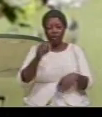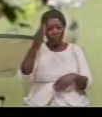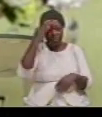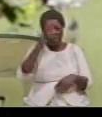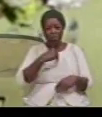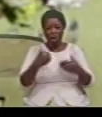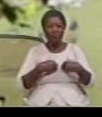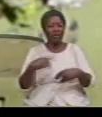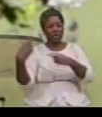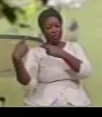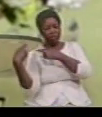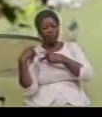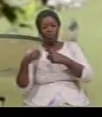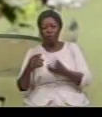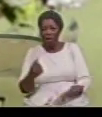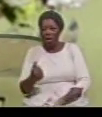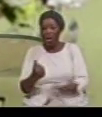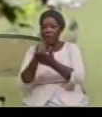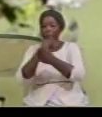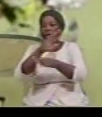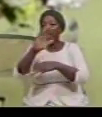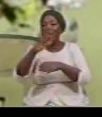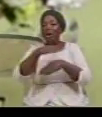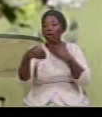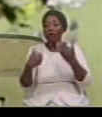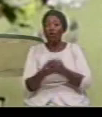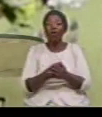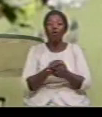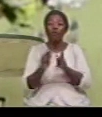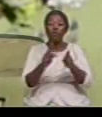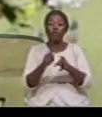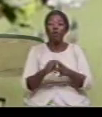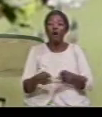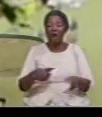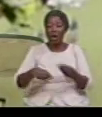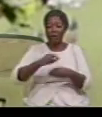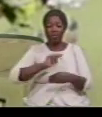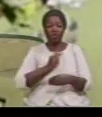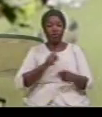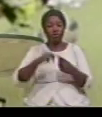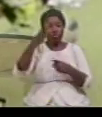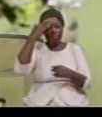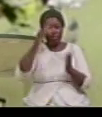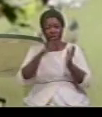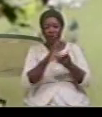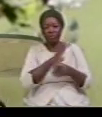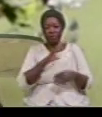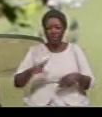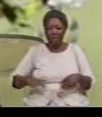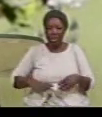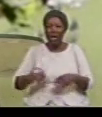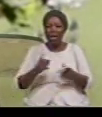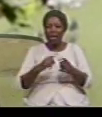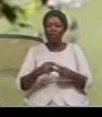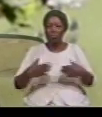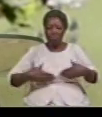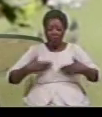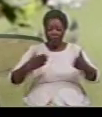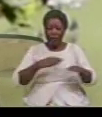and preserved from any pollution or sin. Number 2, leaders must